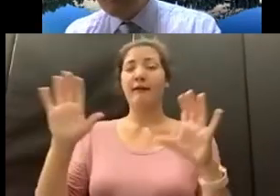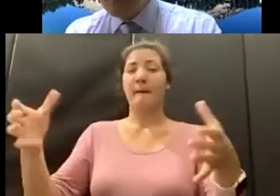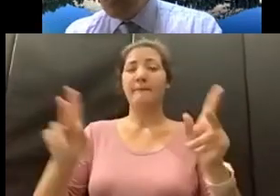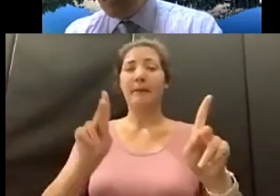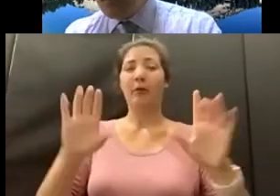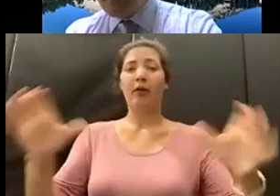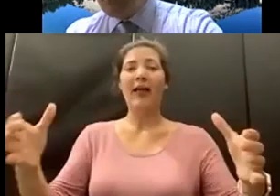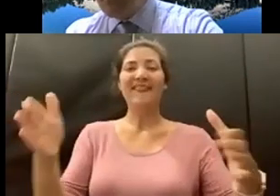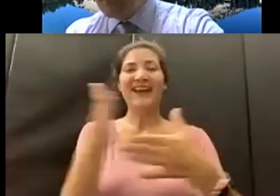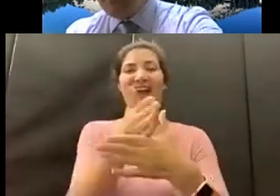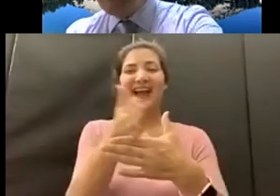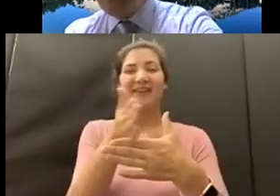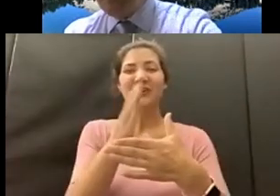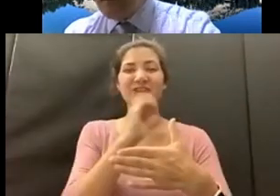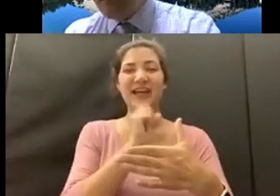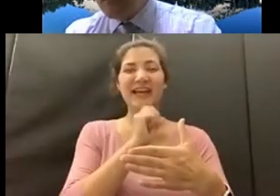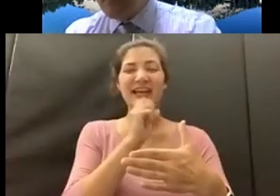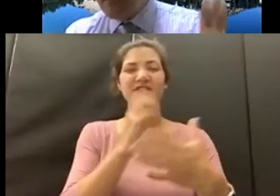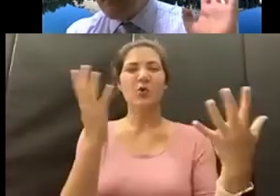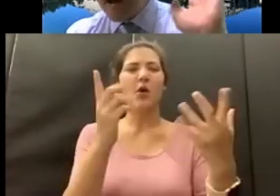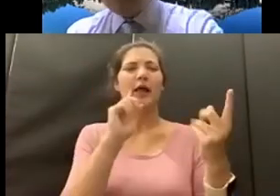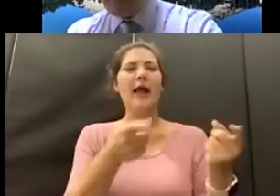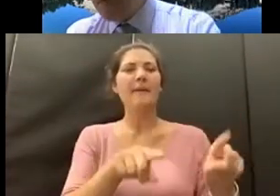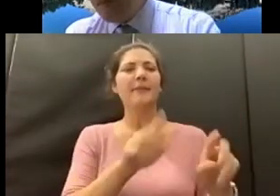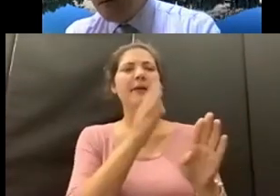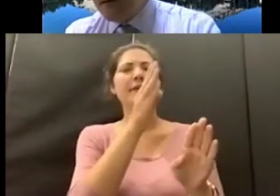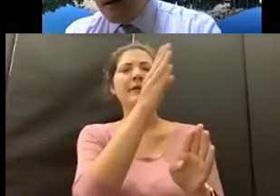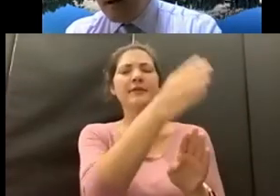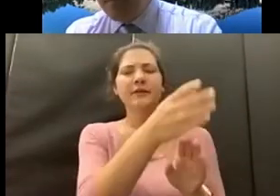projections, well, all of our rural counties, they're already there. They're already way past that.